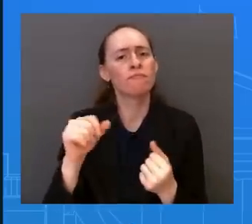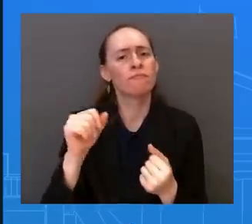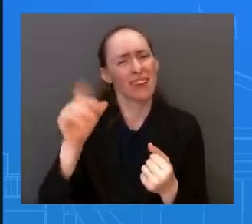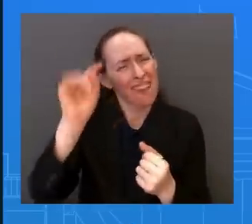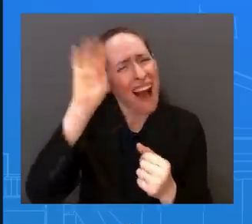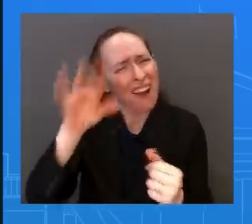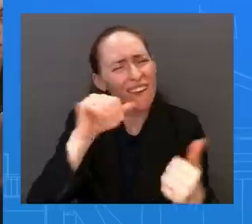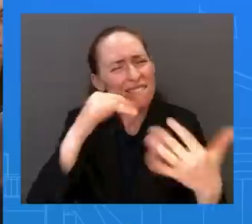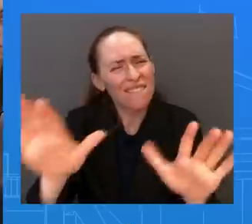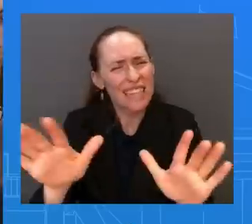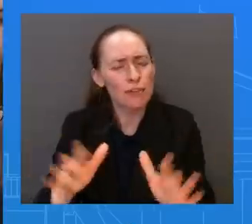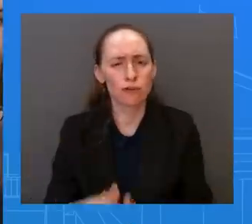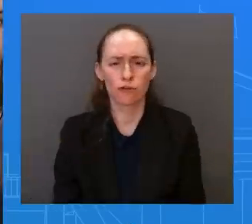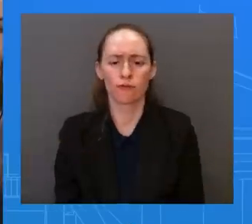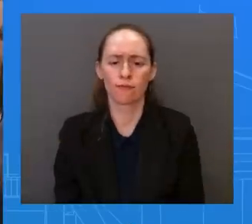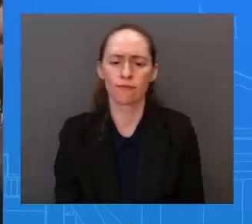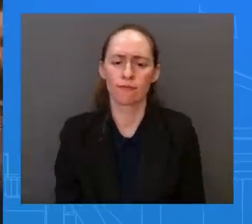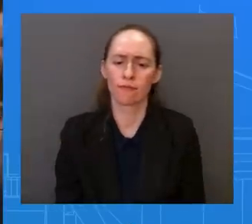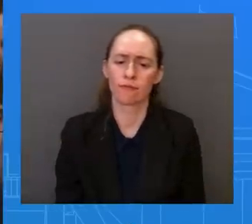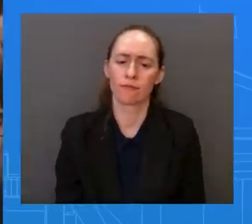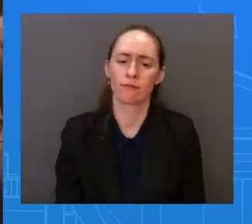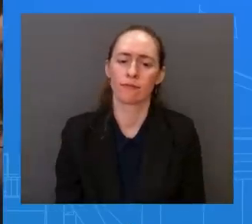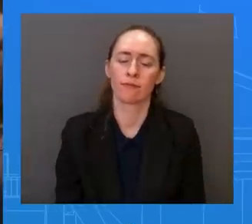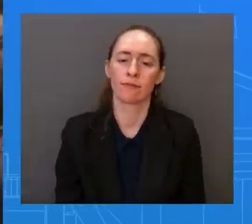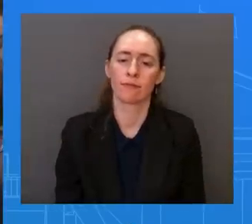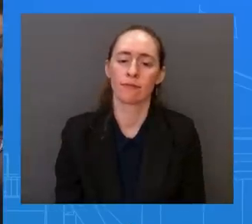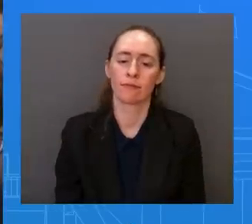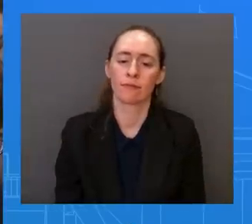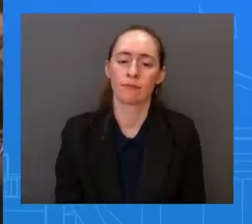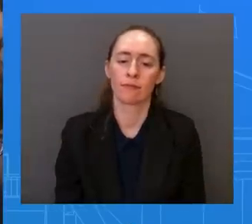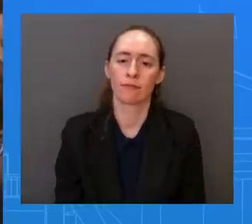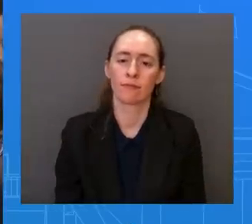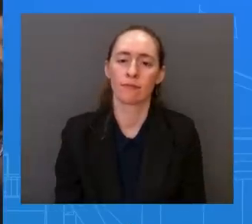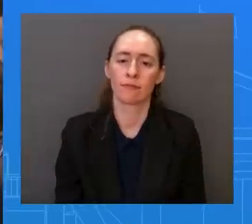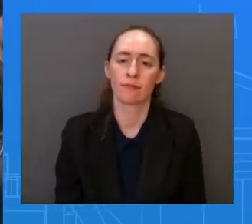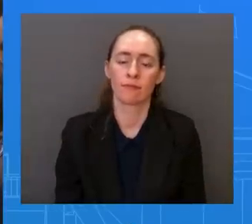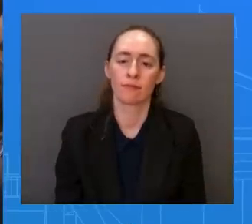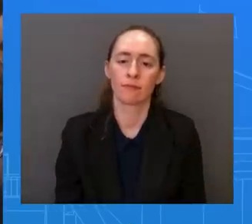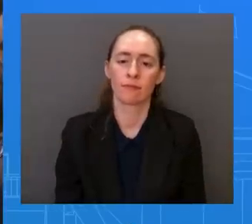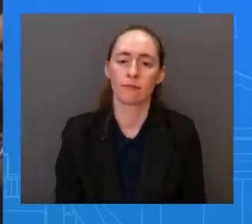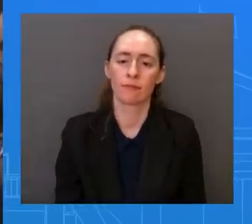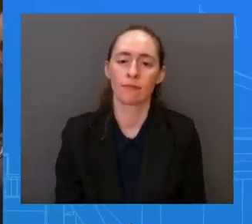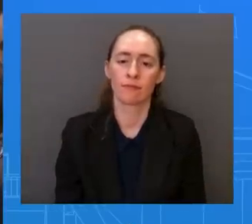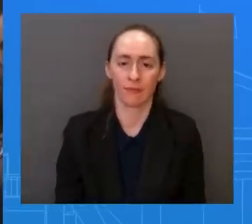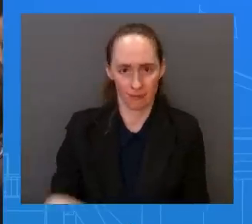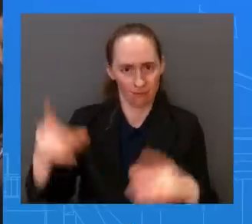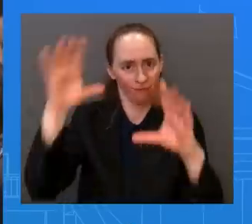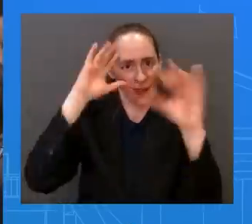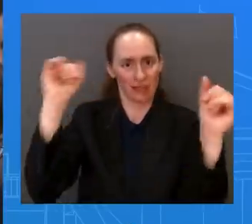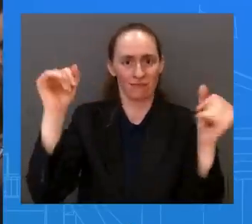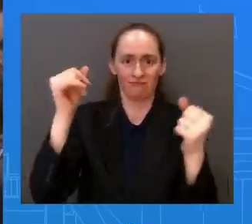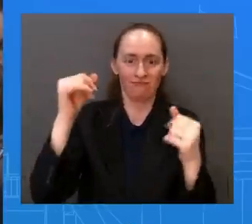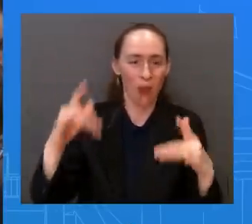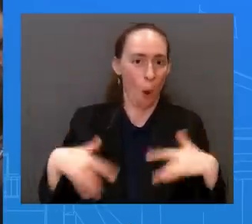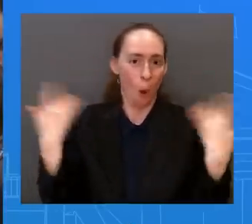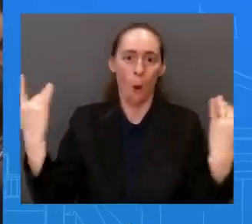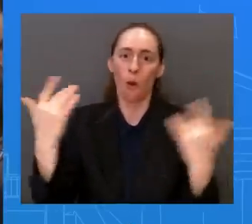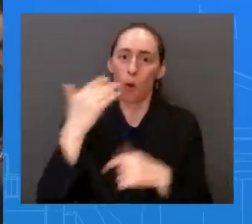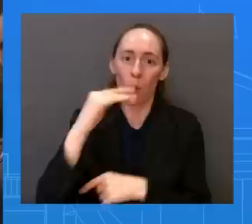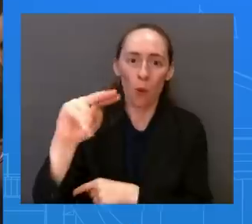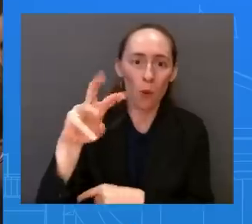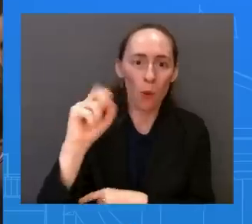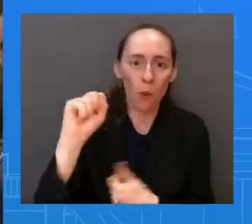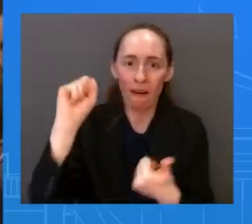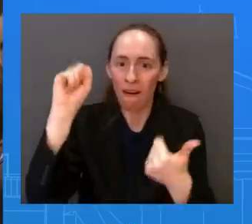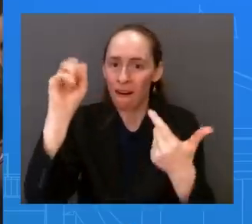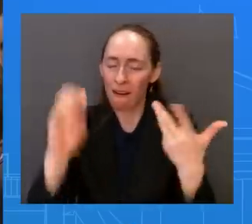The president has a lot of good news to tout tomorrow: low unemployment, reinvestment in manufacturing. I'm wondering, though, if you could